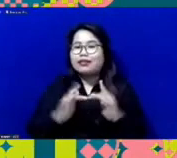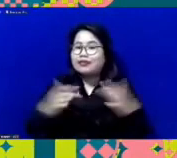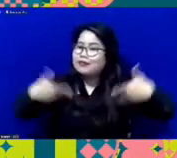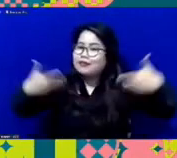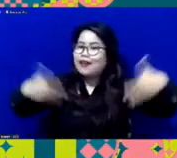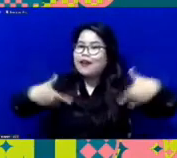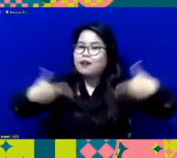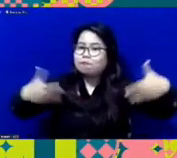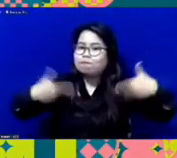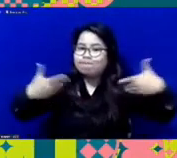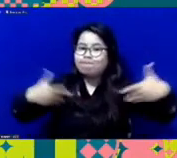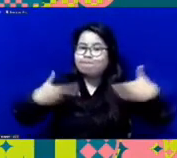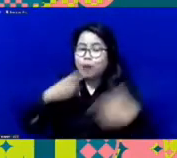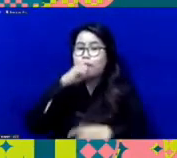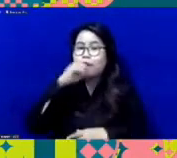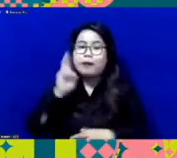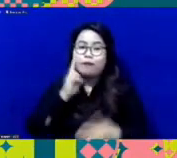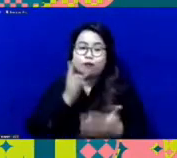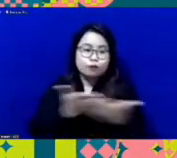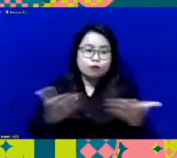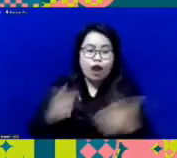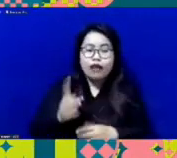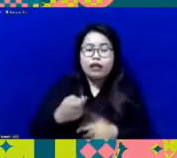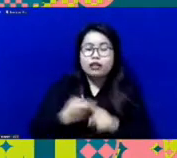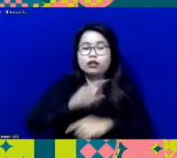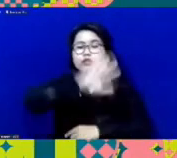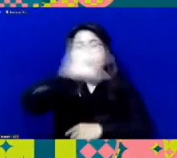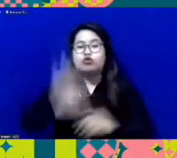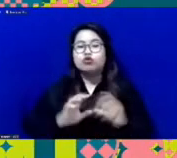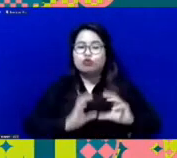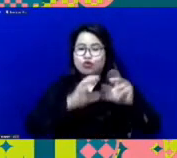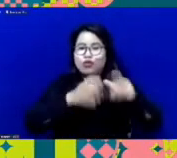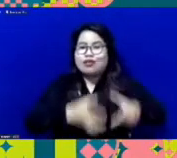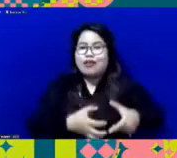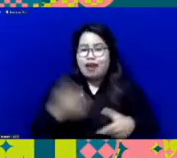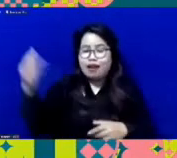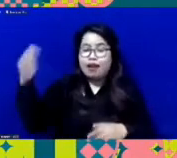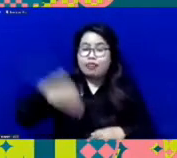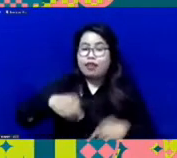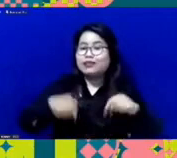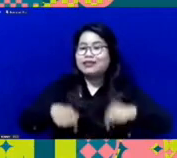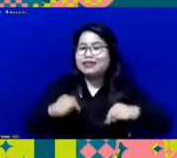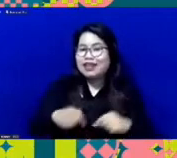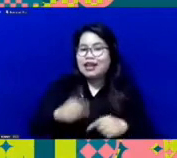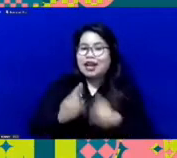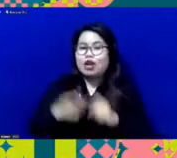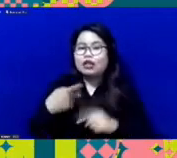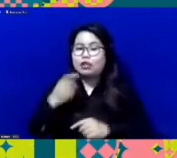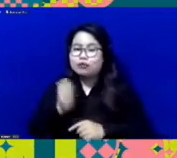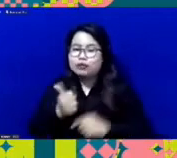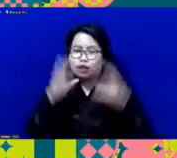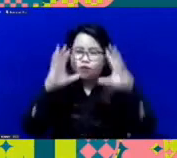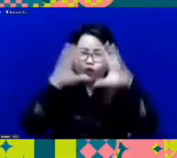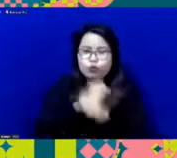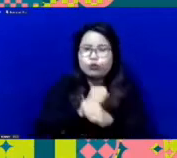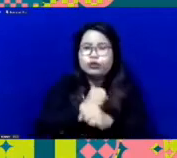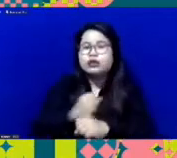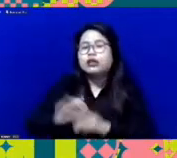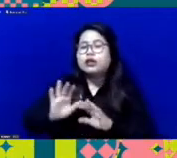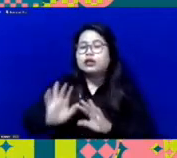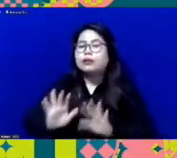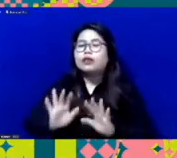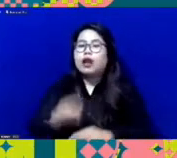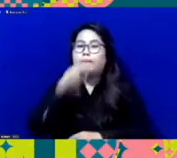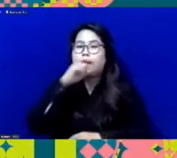odd hours. If you just give us a short period, we're going to concentrate with the minister because then they're going to shoot off and they